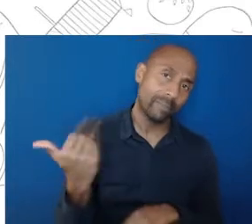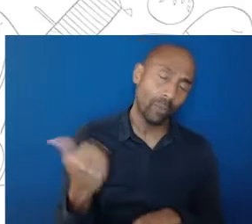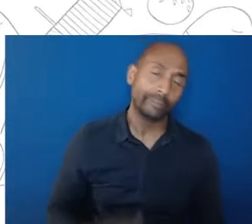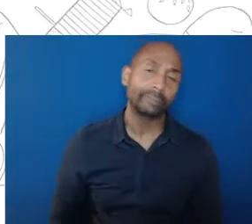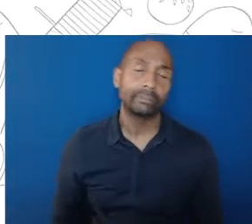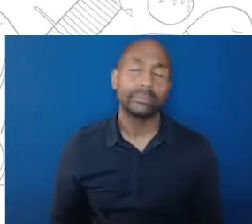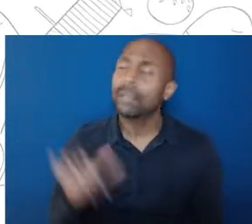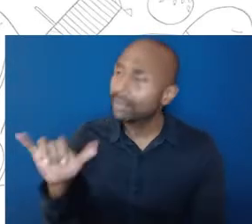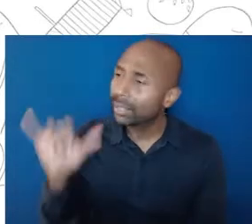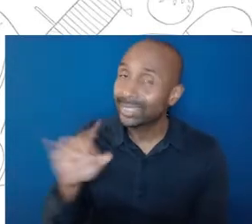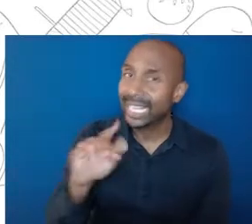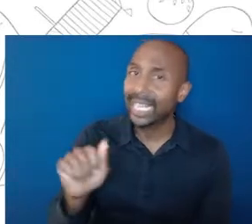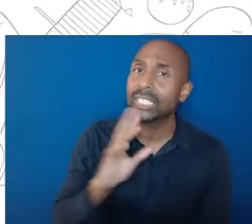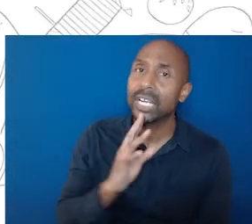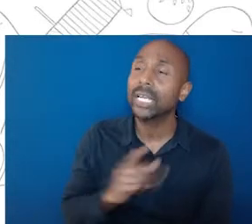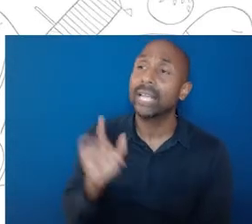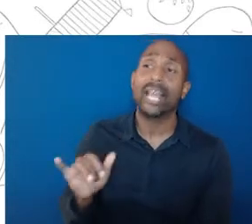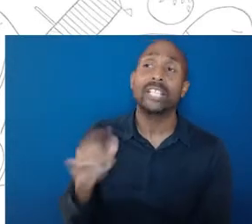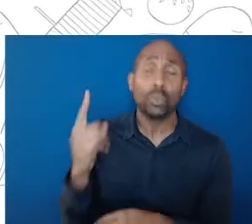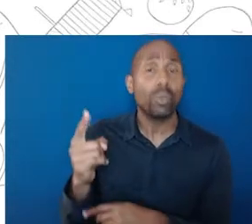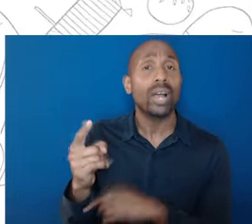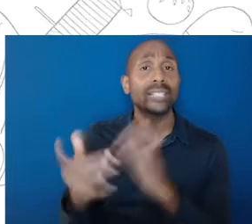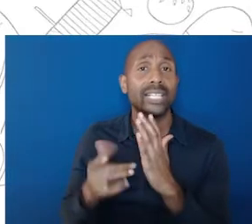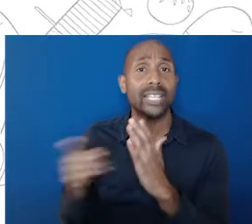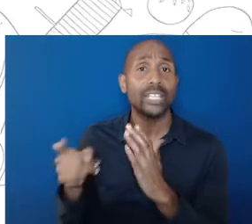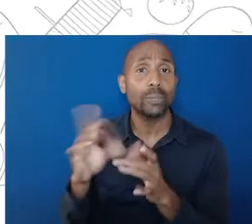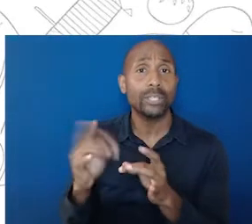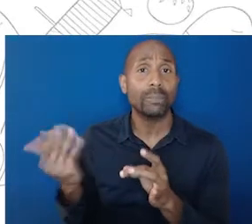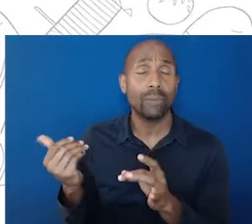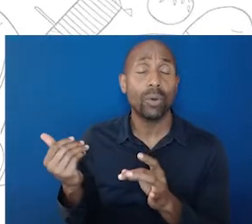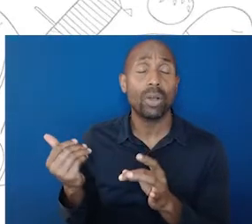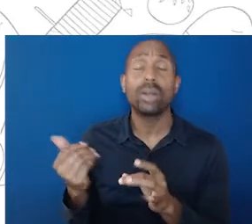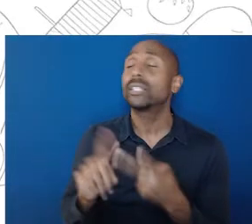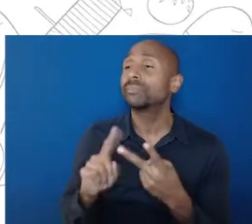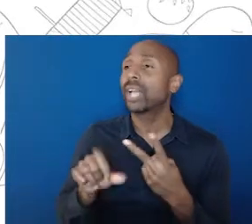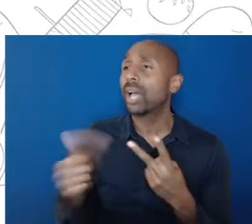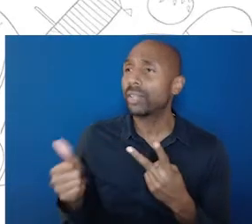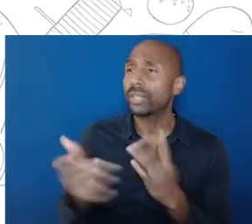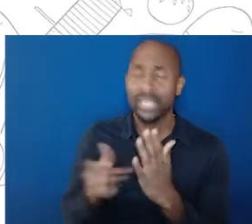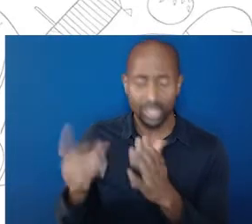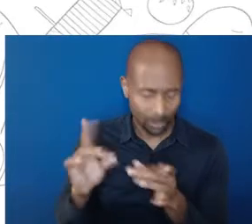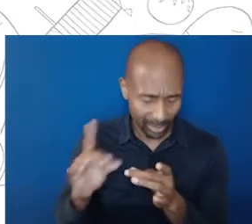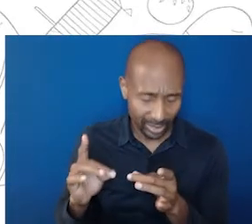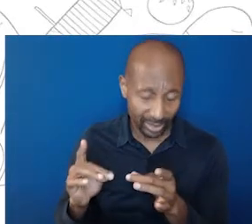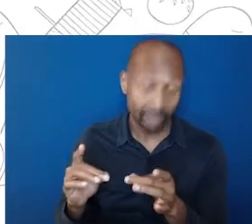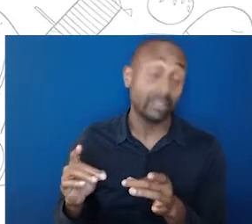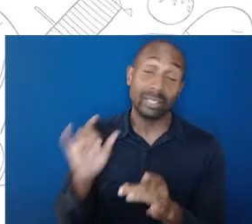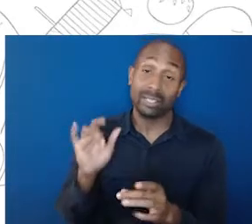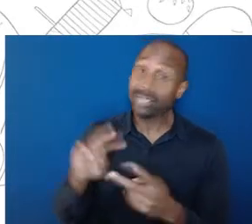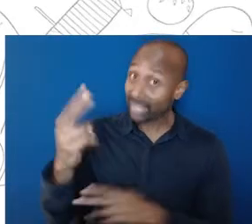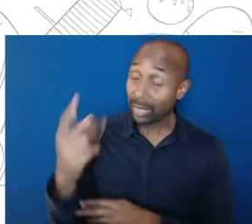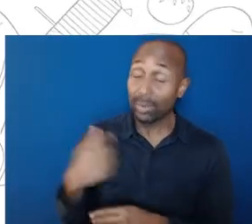of the many techniques that you've referred to. Mm-hmm. The other technique, which I think